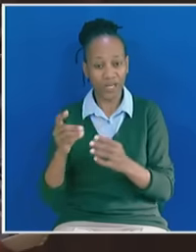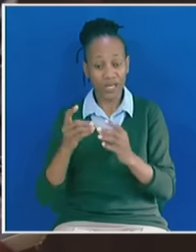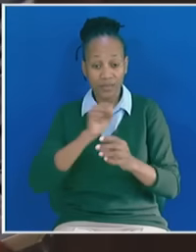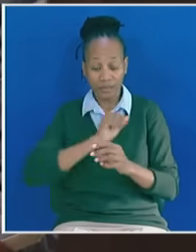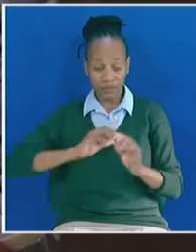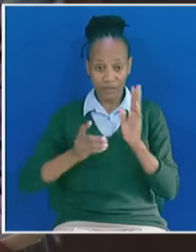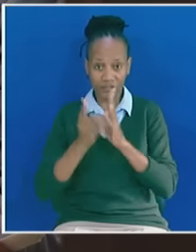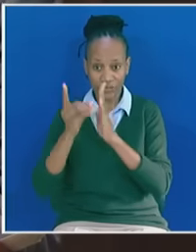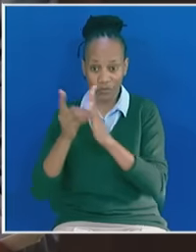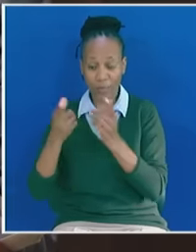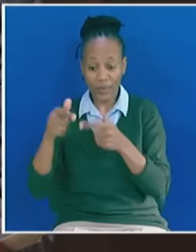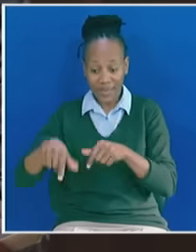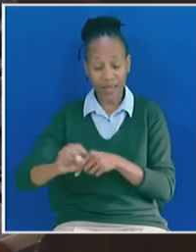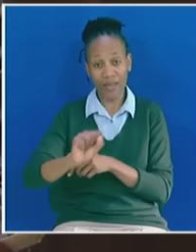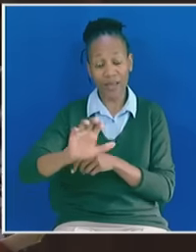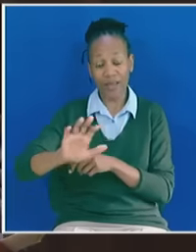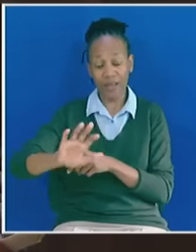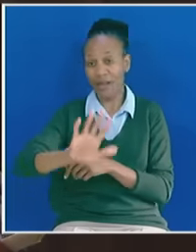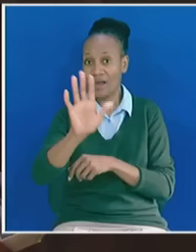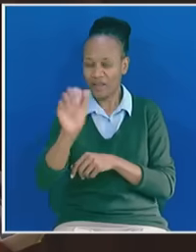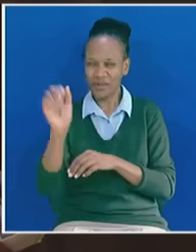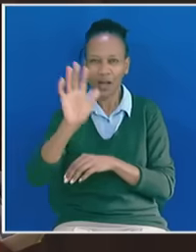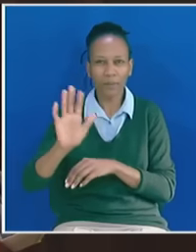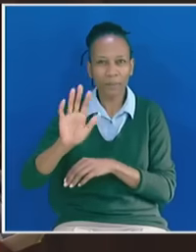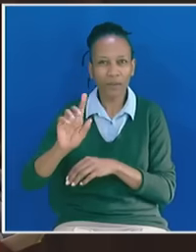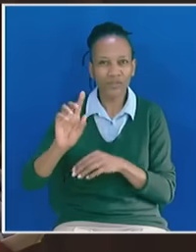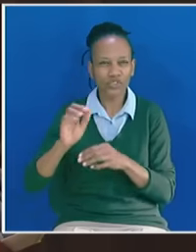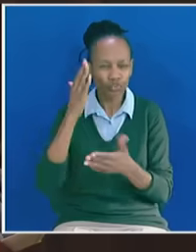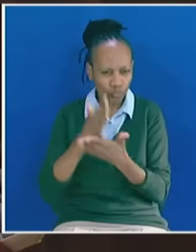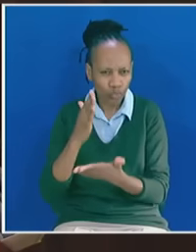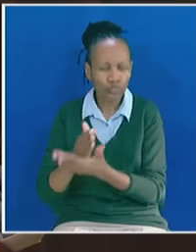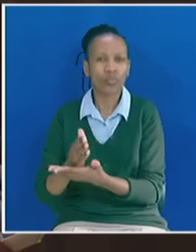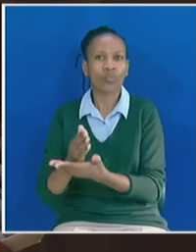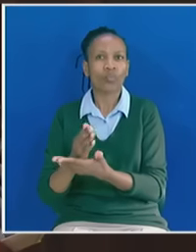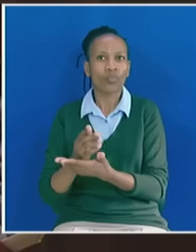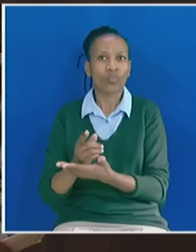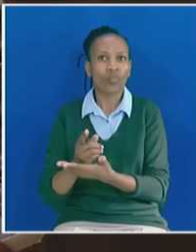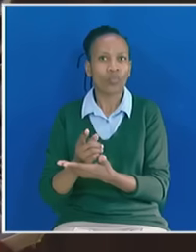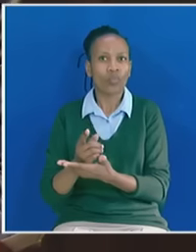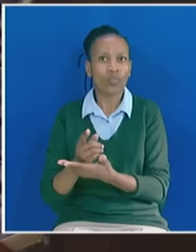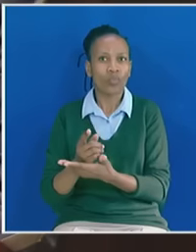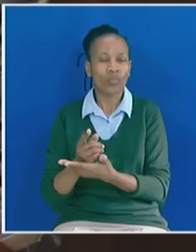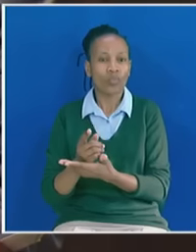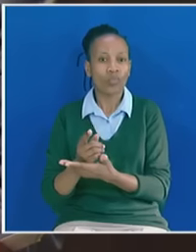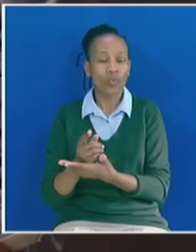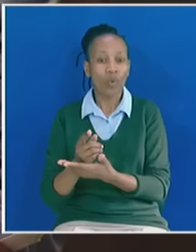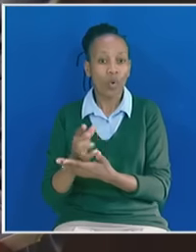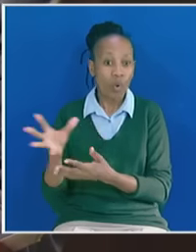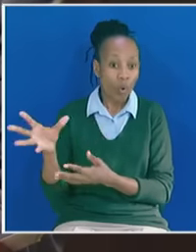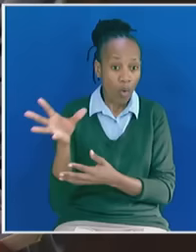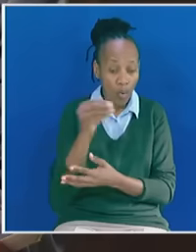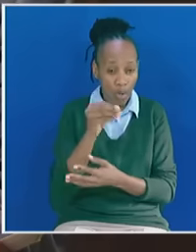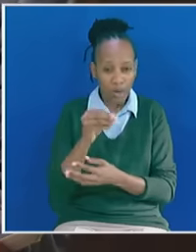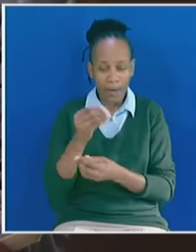assistance that Africa receives. Indeed, the estimate may be well short, as accurate data does not exist for all